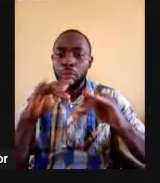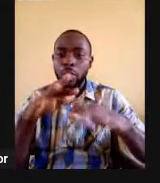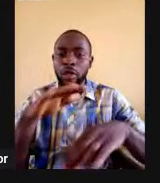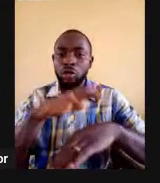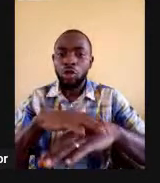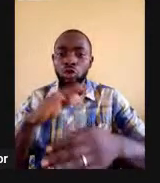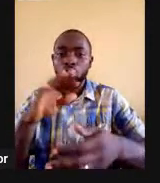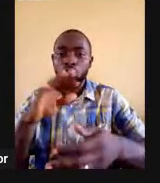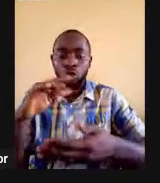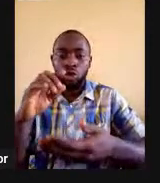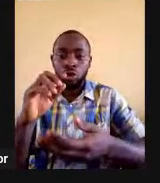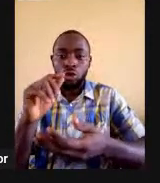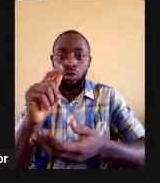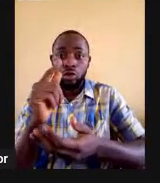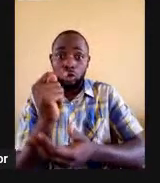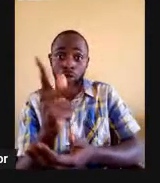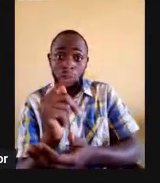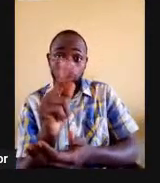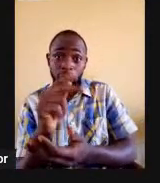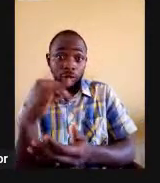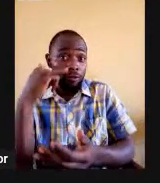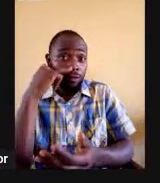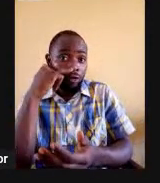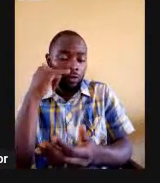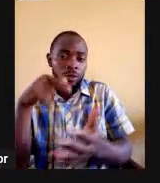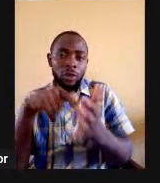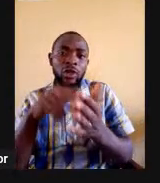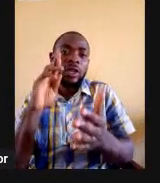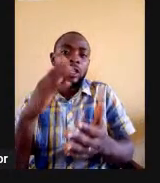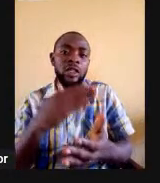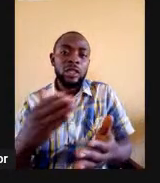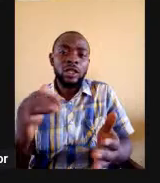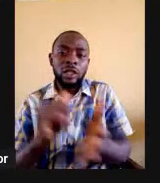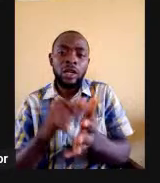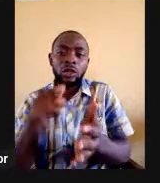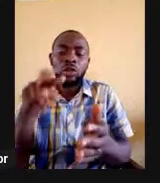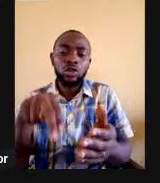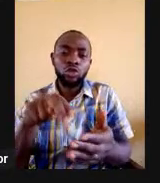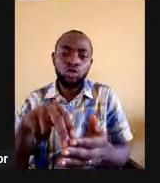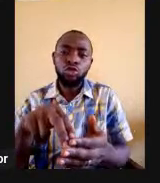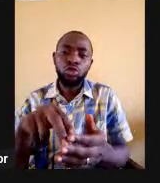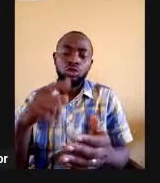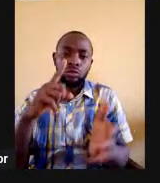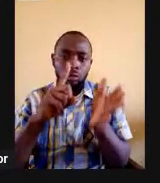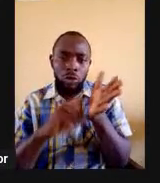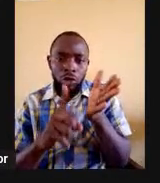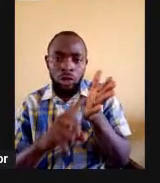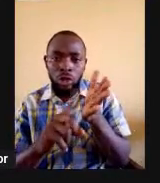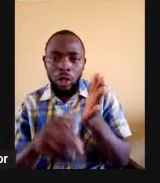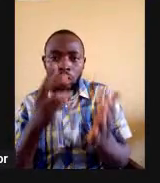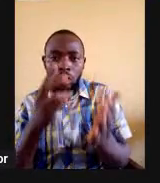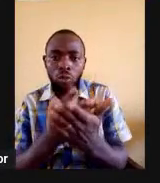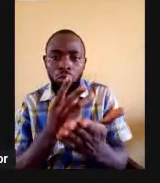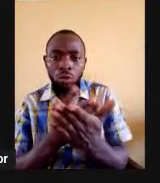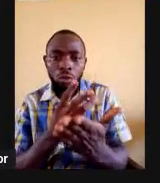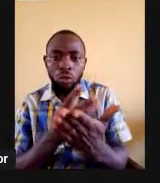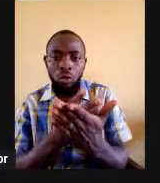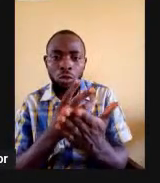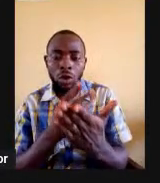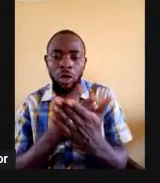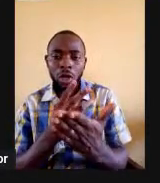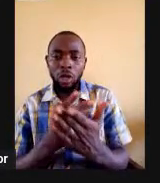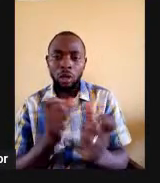language, these are the things that you should take note of. All right. So the next slide,